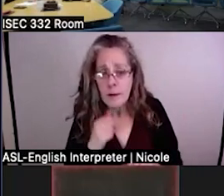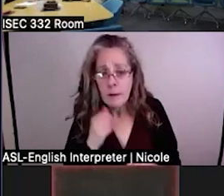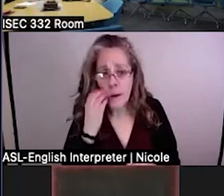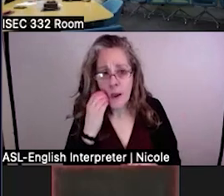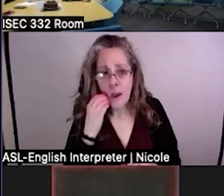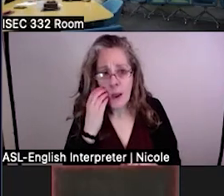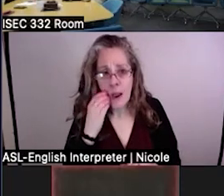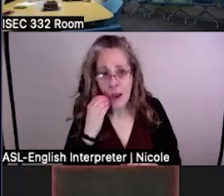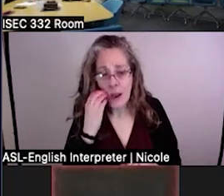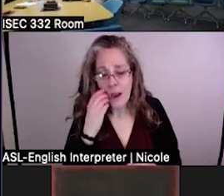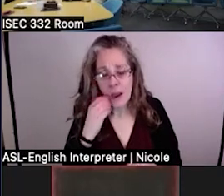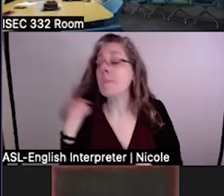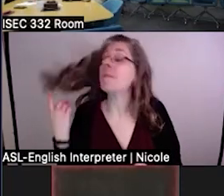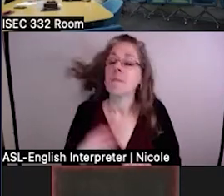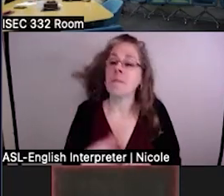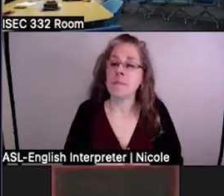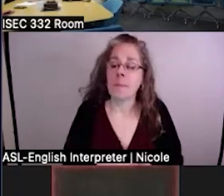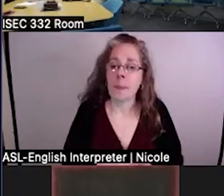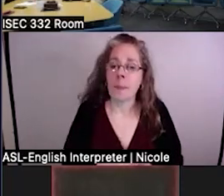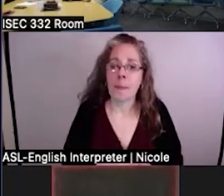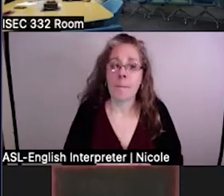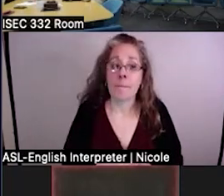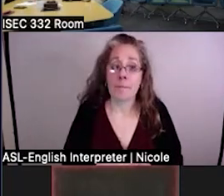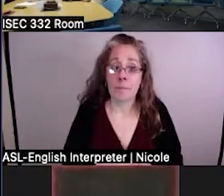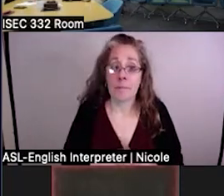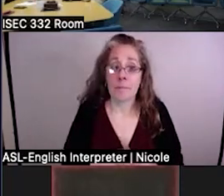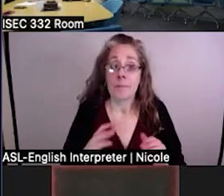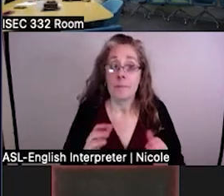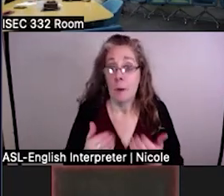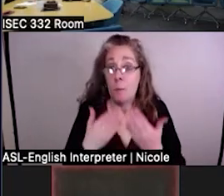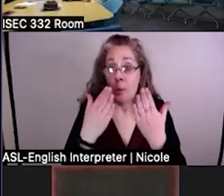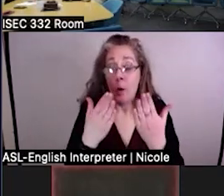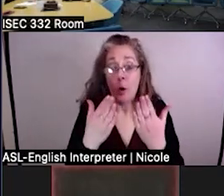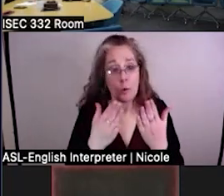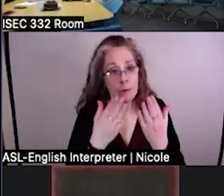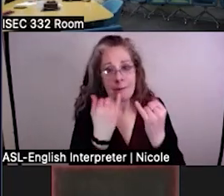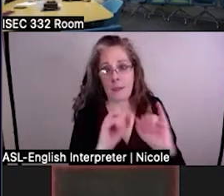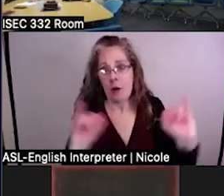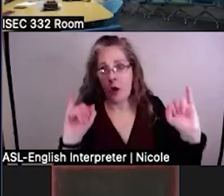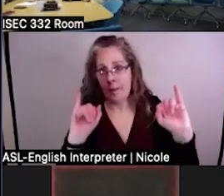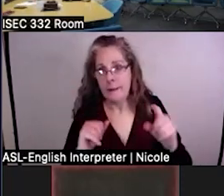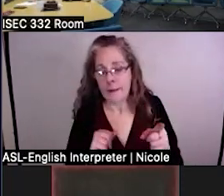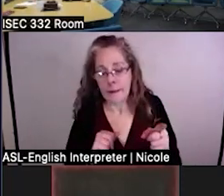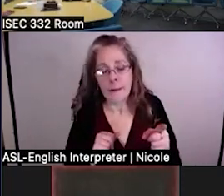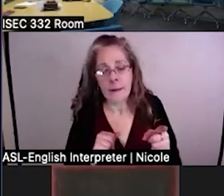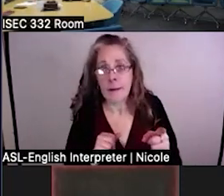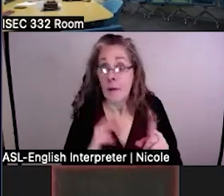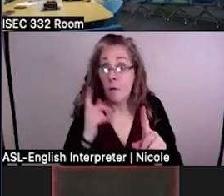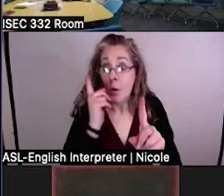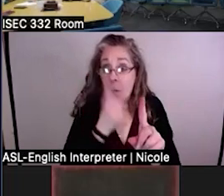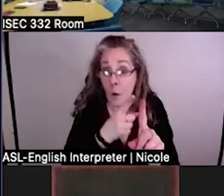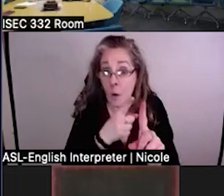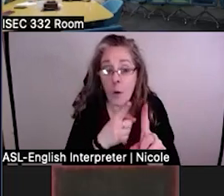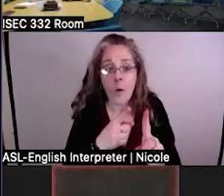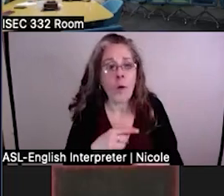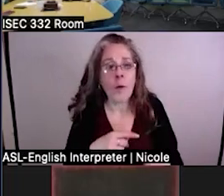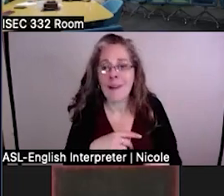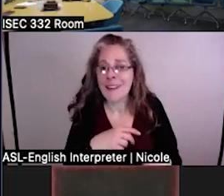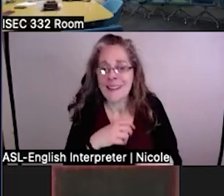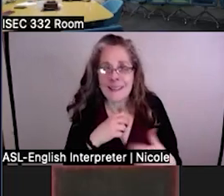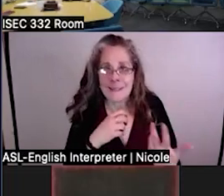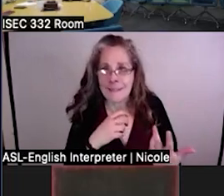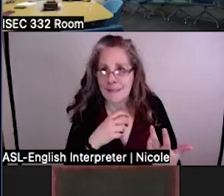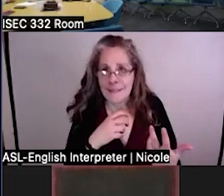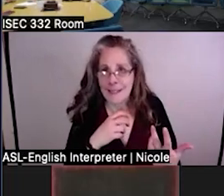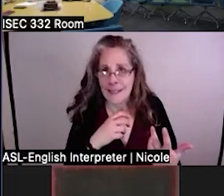testing all the time, promote autonomy where our real goal is not to comply with what